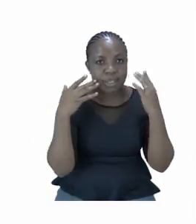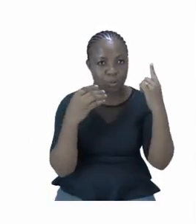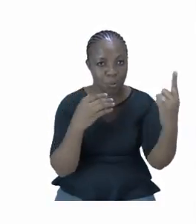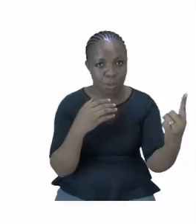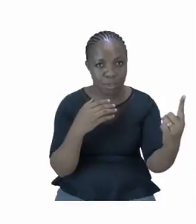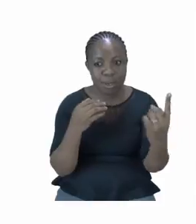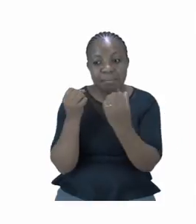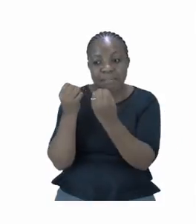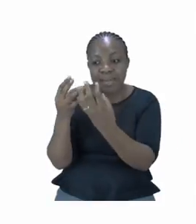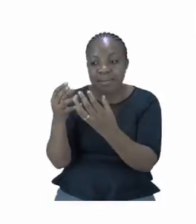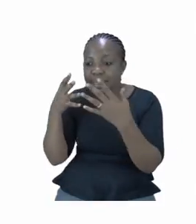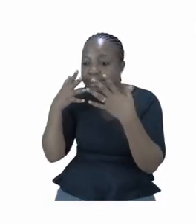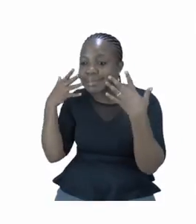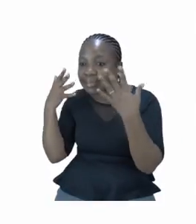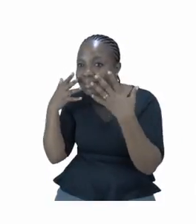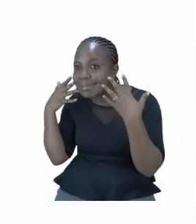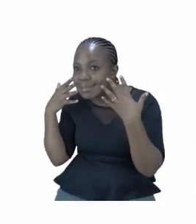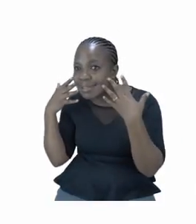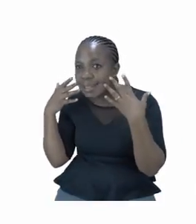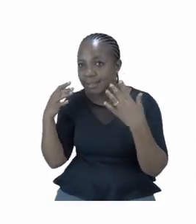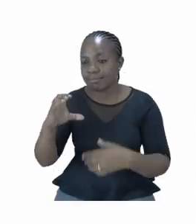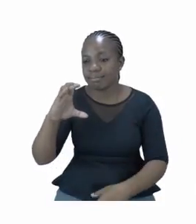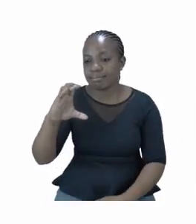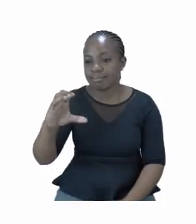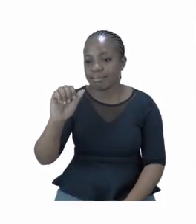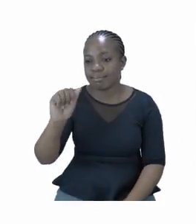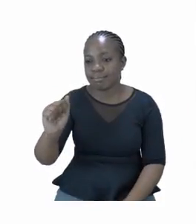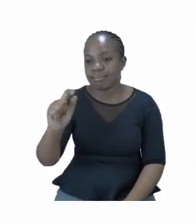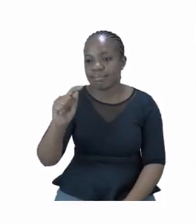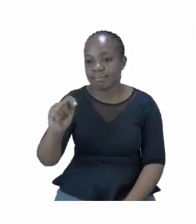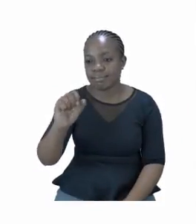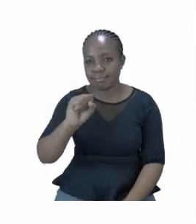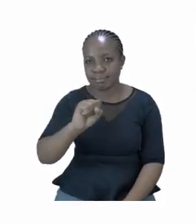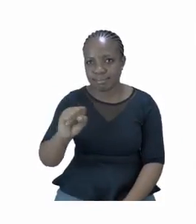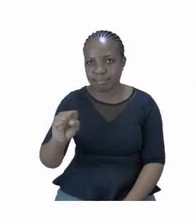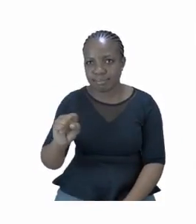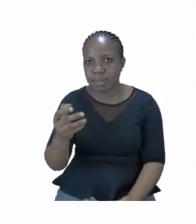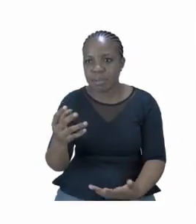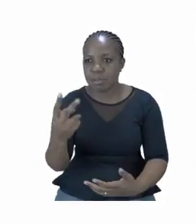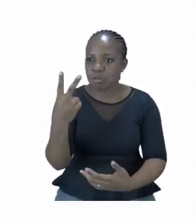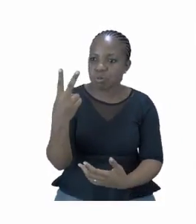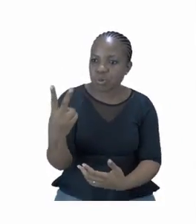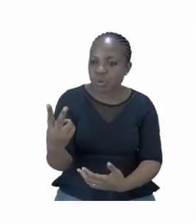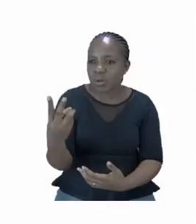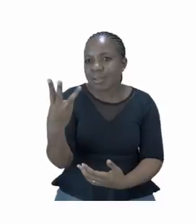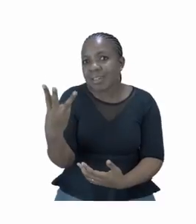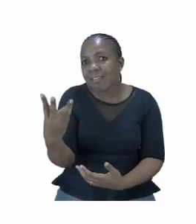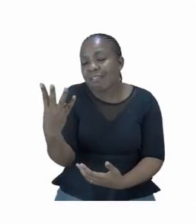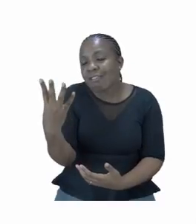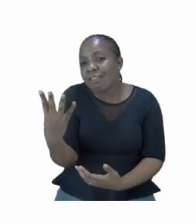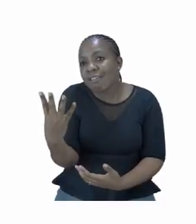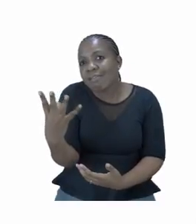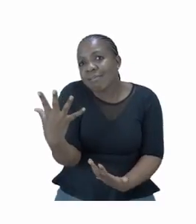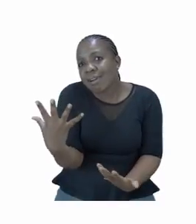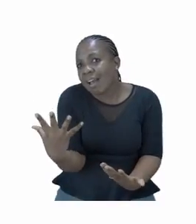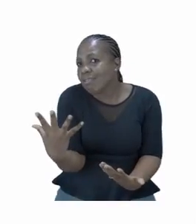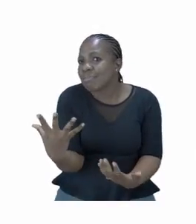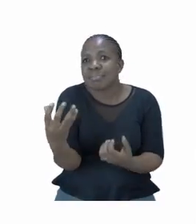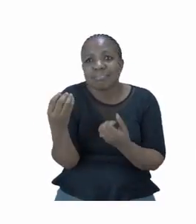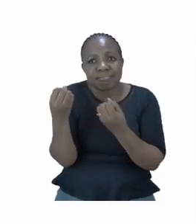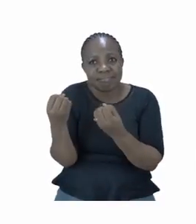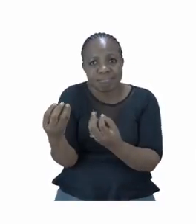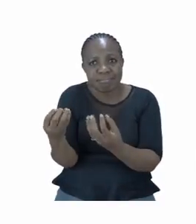many cats. Now, many can mean that it can be 2, 3, 4, 5, just so long that they